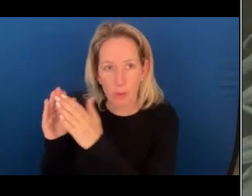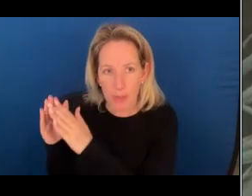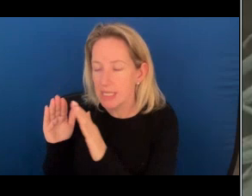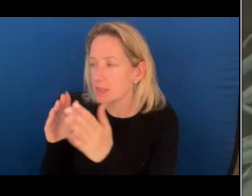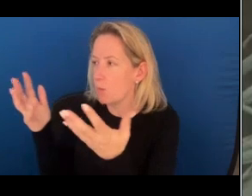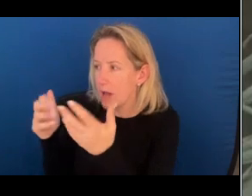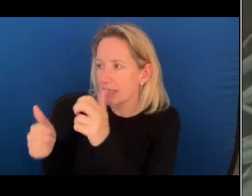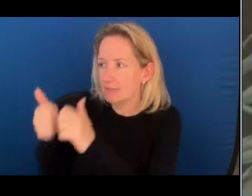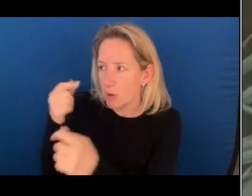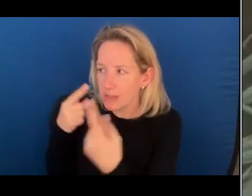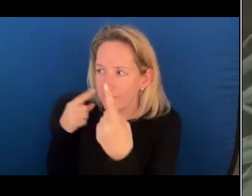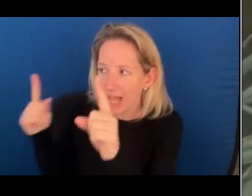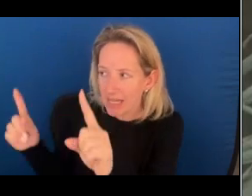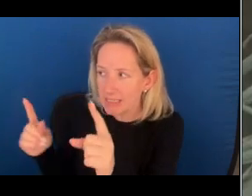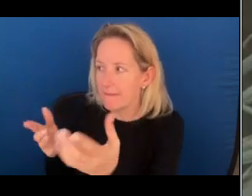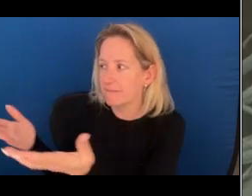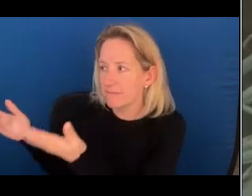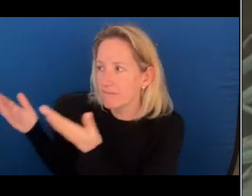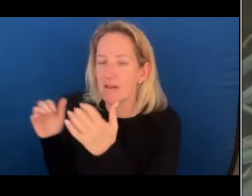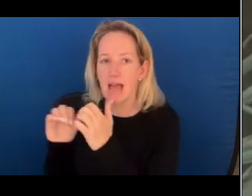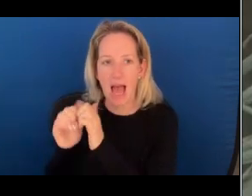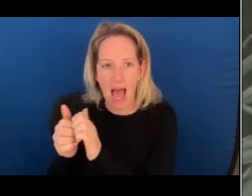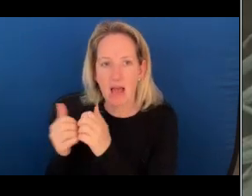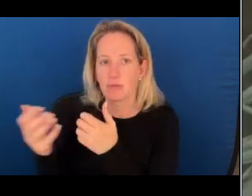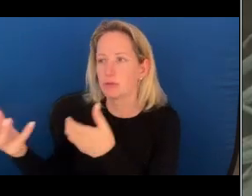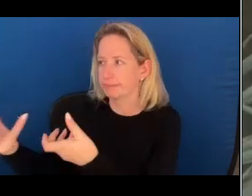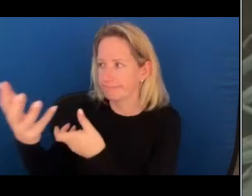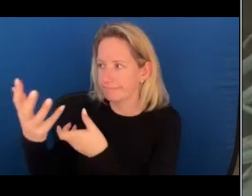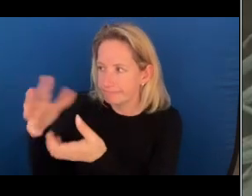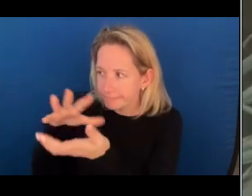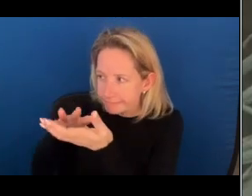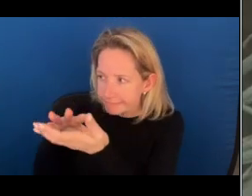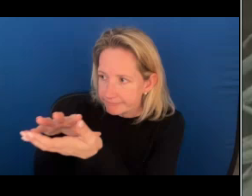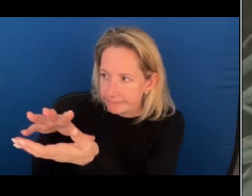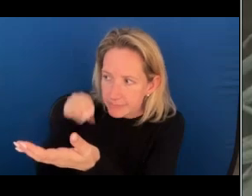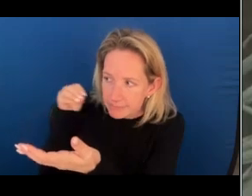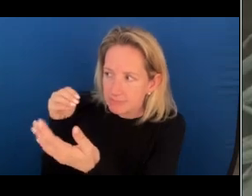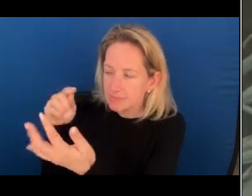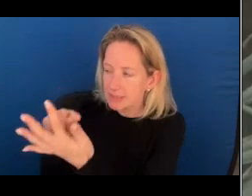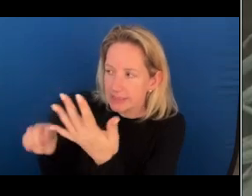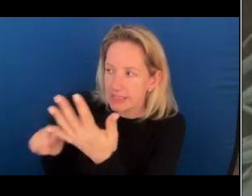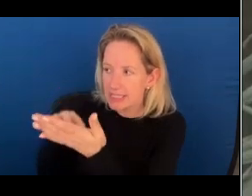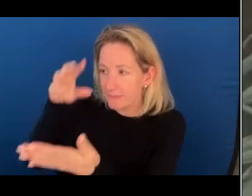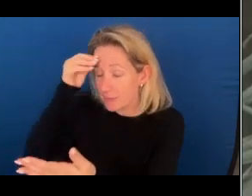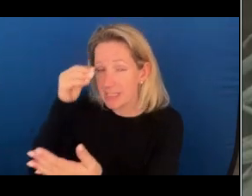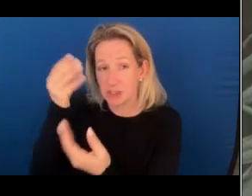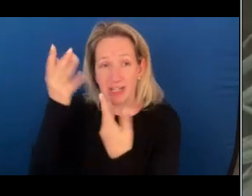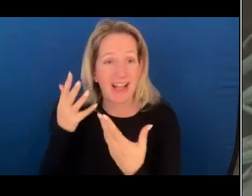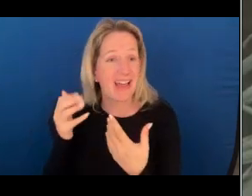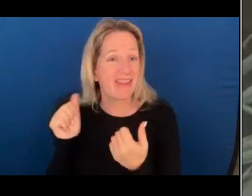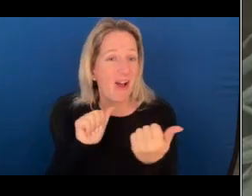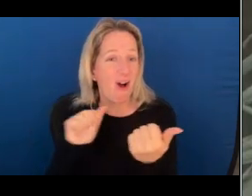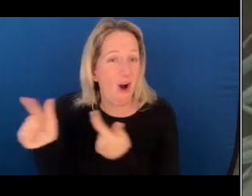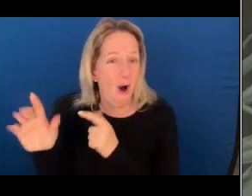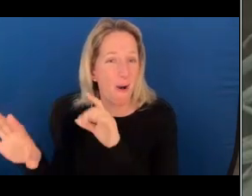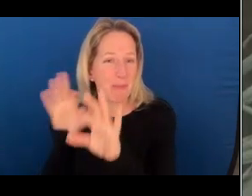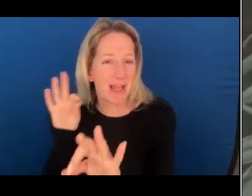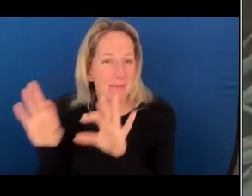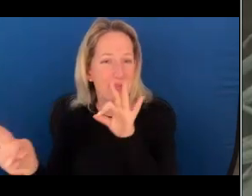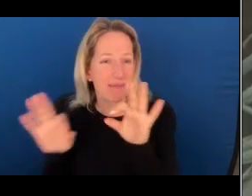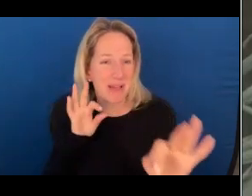effective way to get this information from them? And they've all chosen a different way. So like